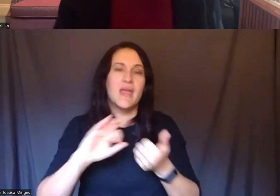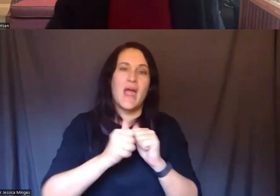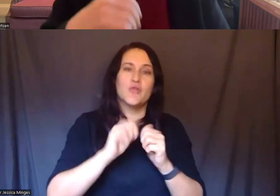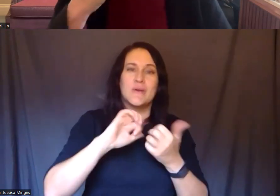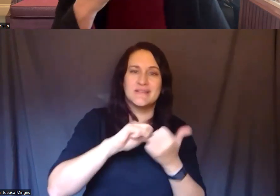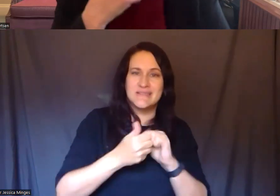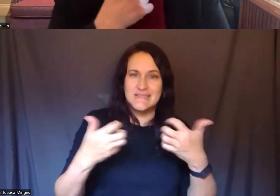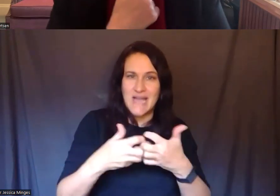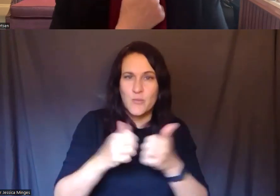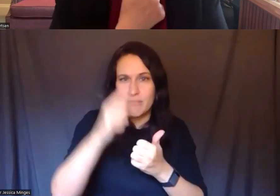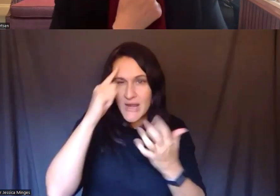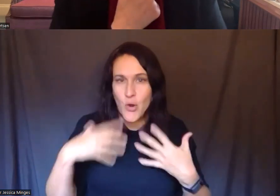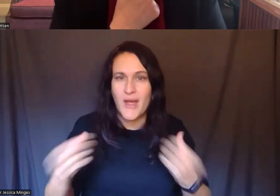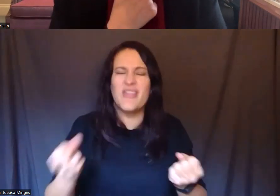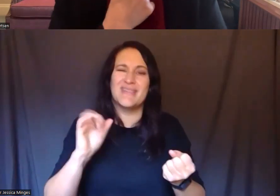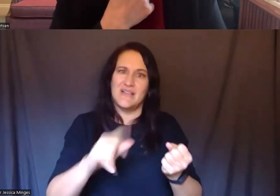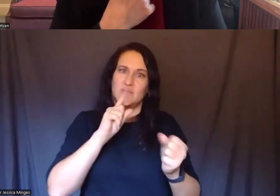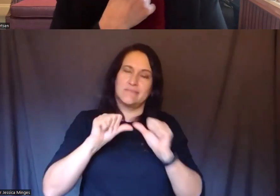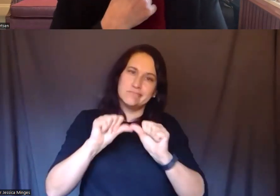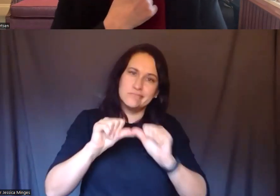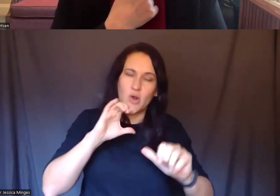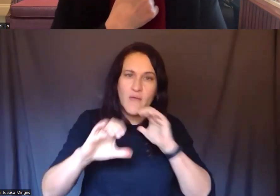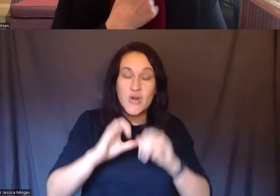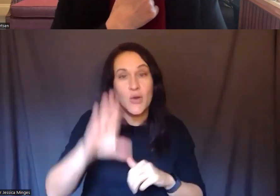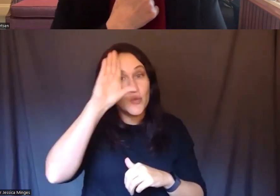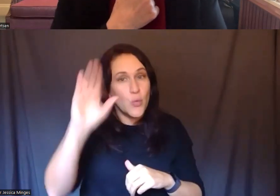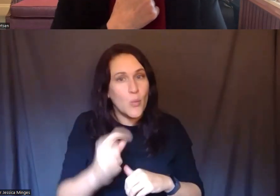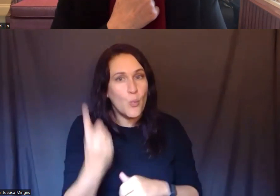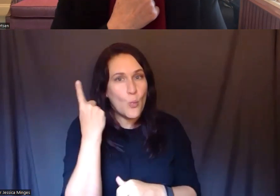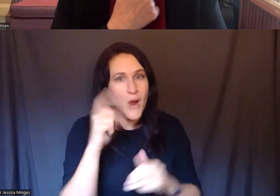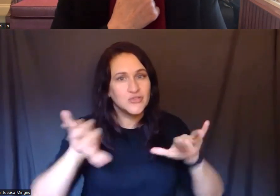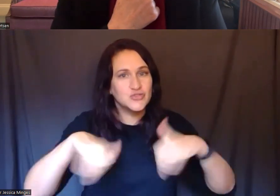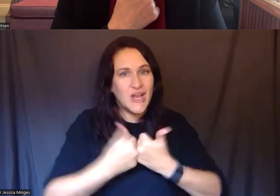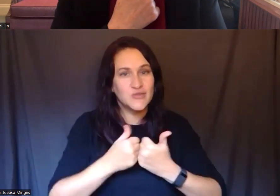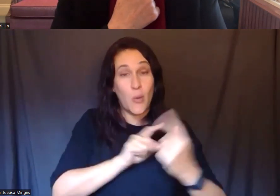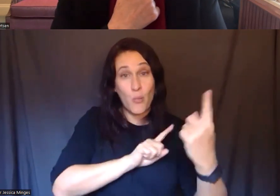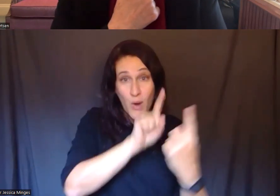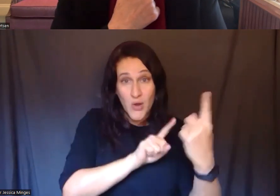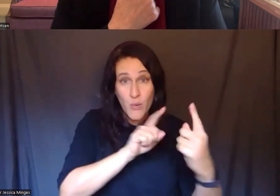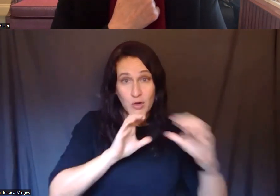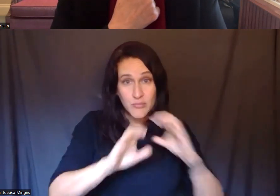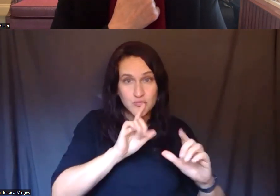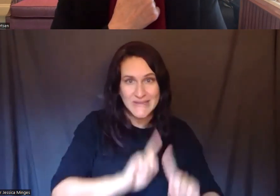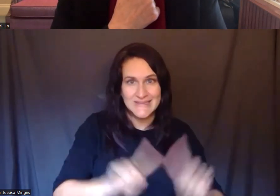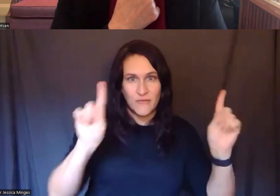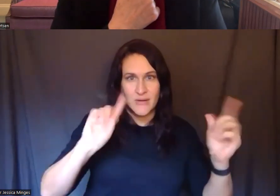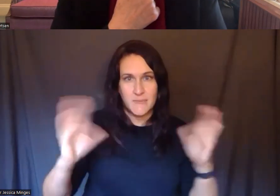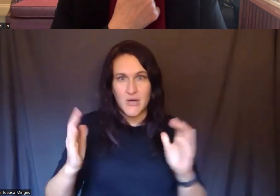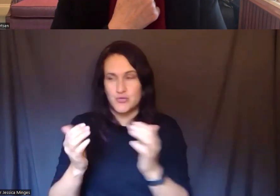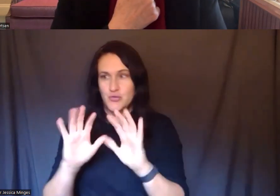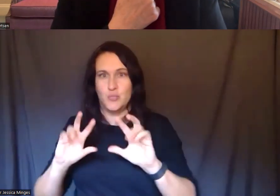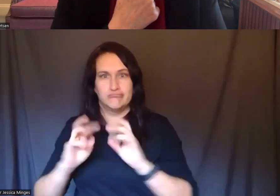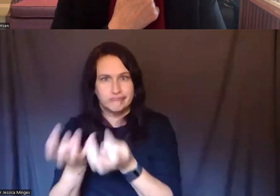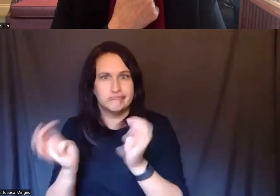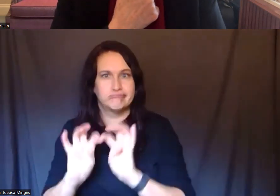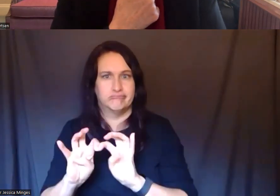the ongoing conversation. So I know, like, one of the challenges is that one-on-one communication is very different than in a group. And so that can